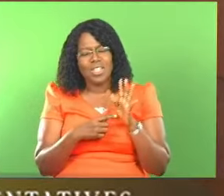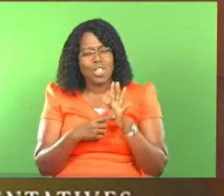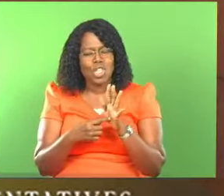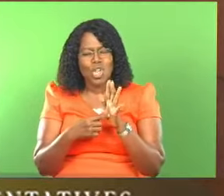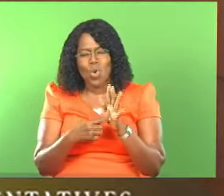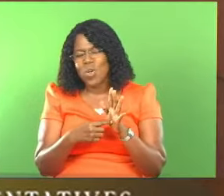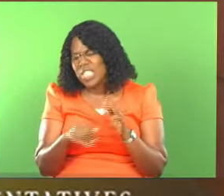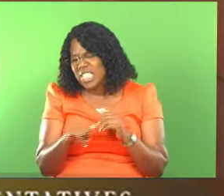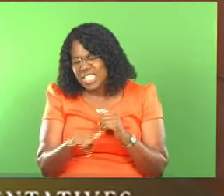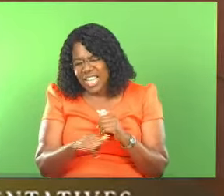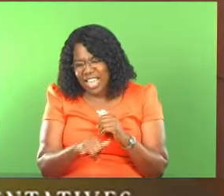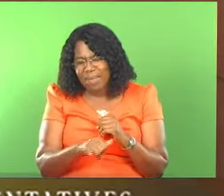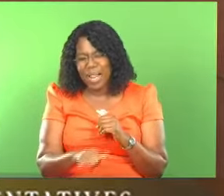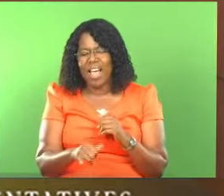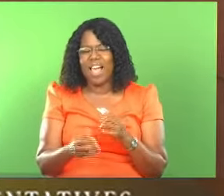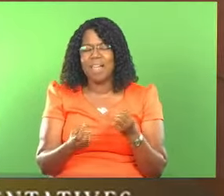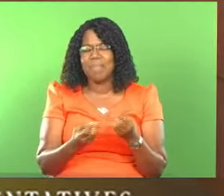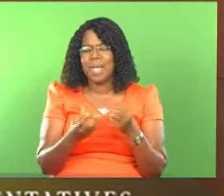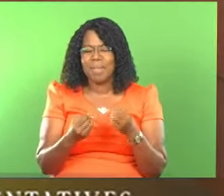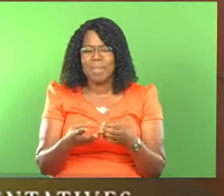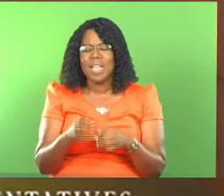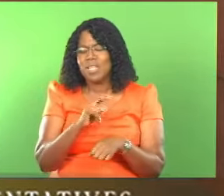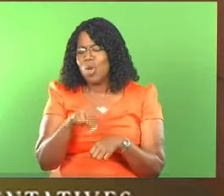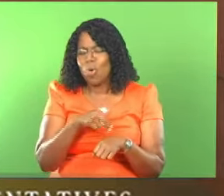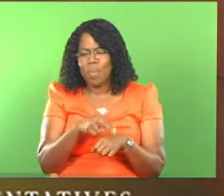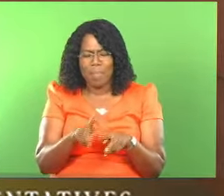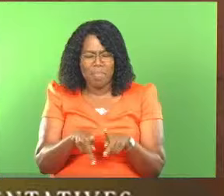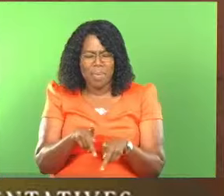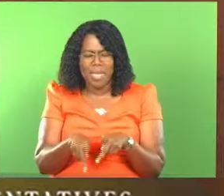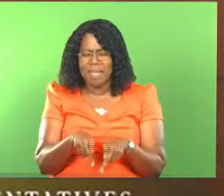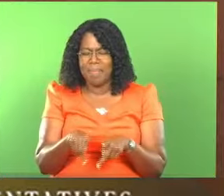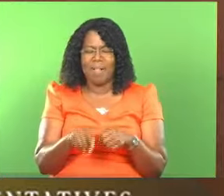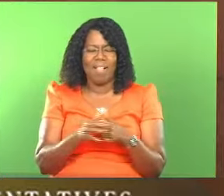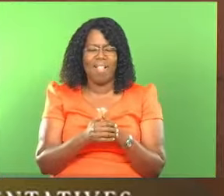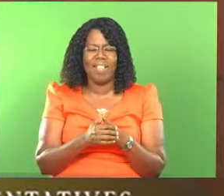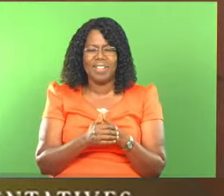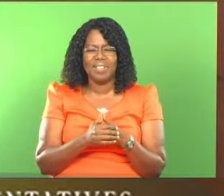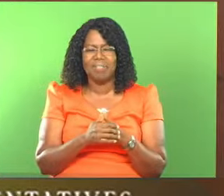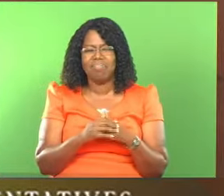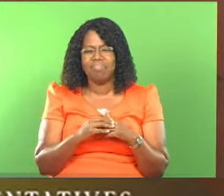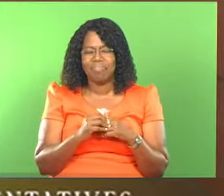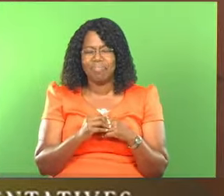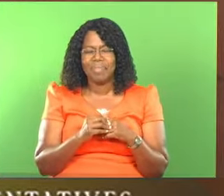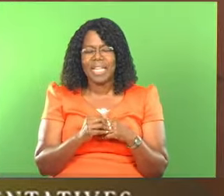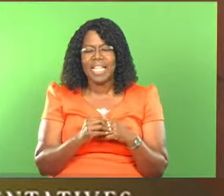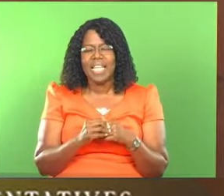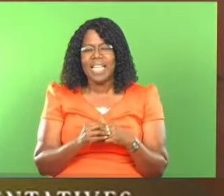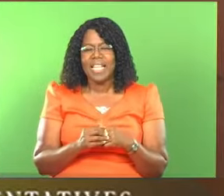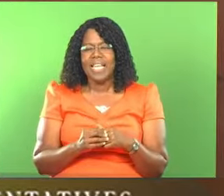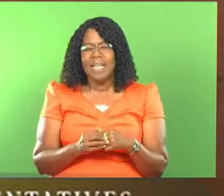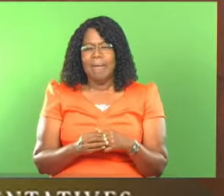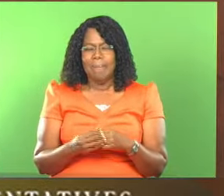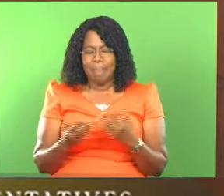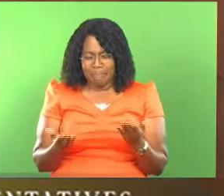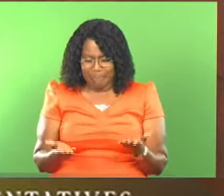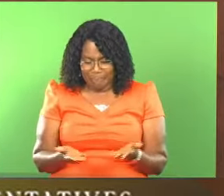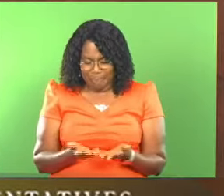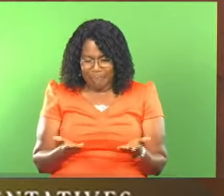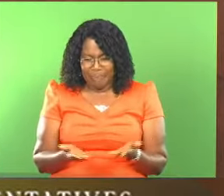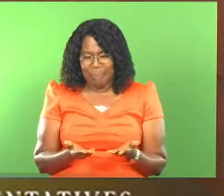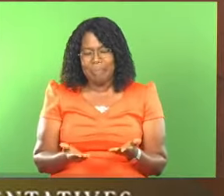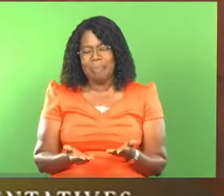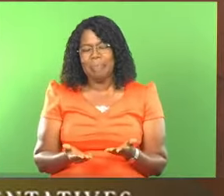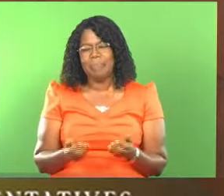And in these chambers, the voices of our ancestors echo, and it is here through unity